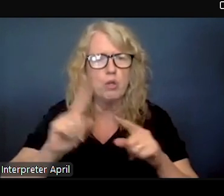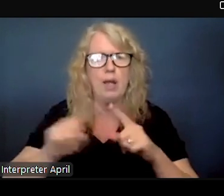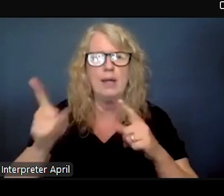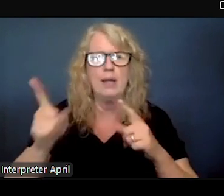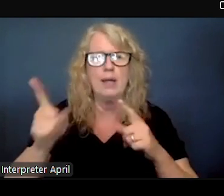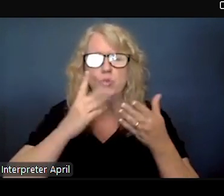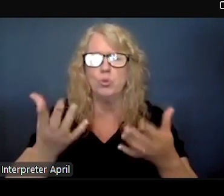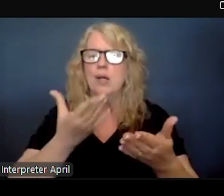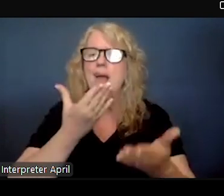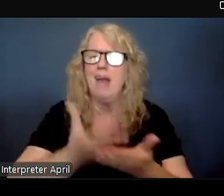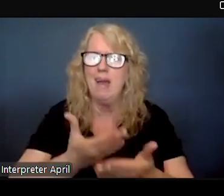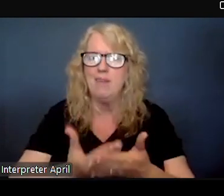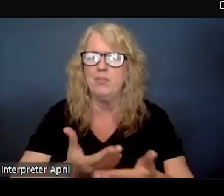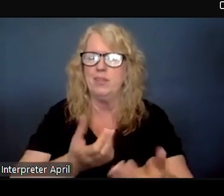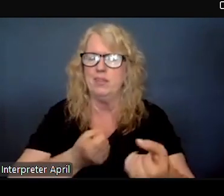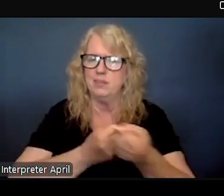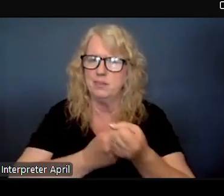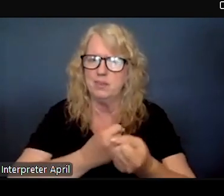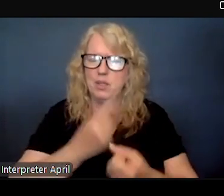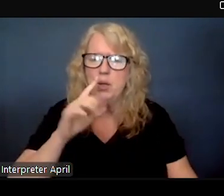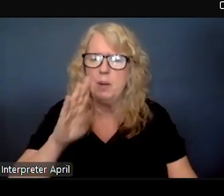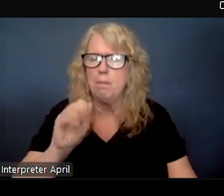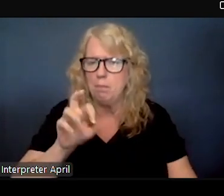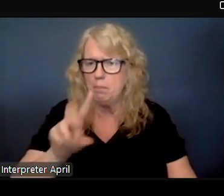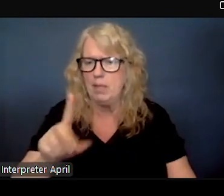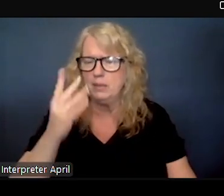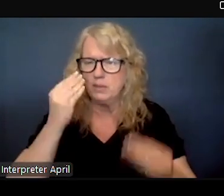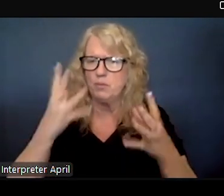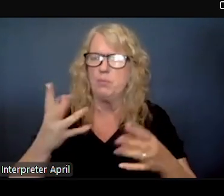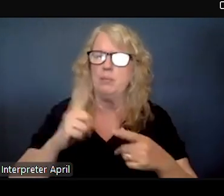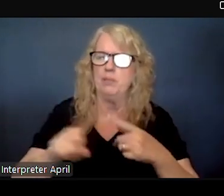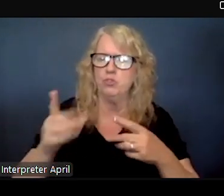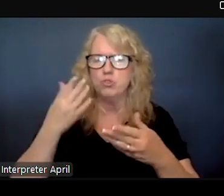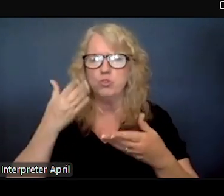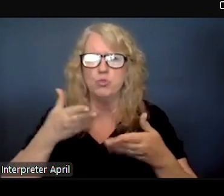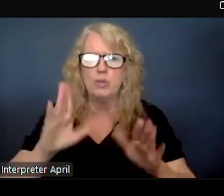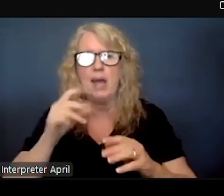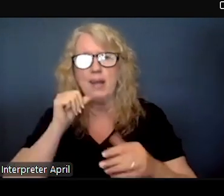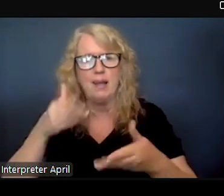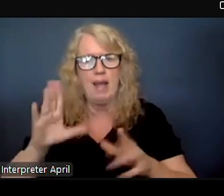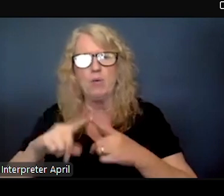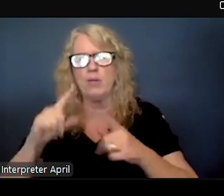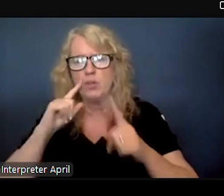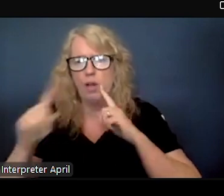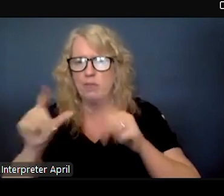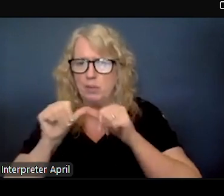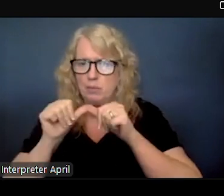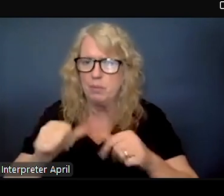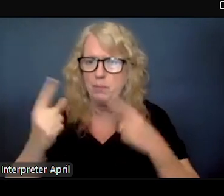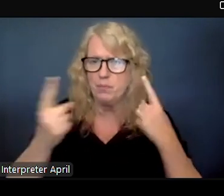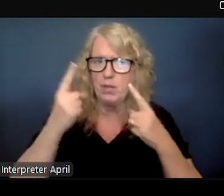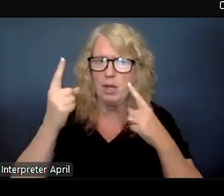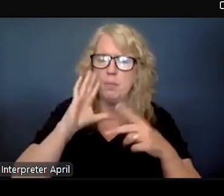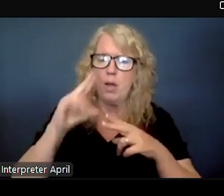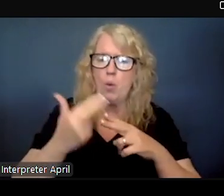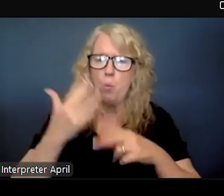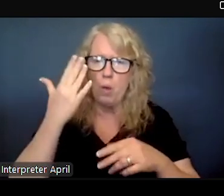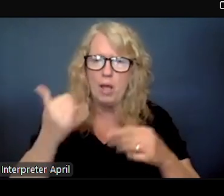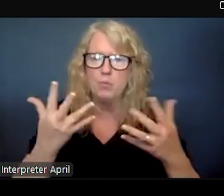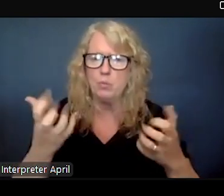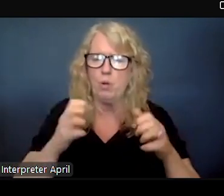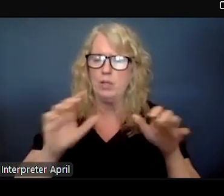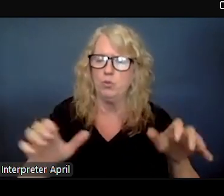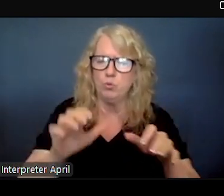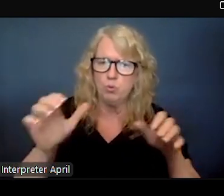evidence-based crisis support in those times by not withholding care and allowing the conversations to continue. We thought a lot about why we wanted to do this, but a lot of why